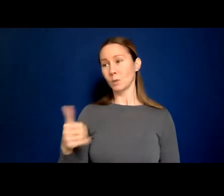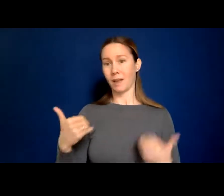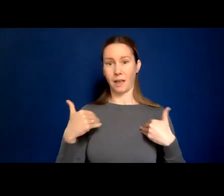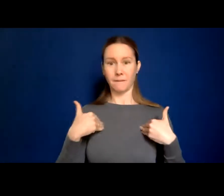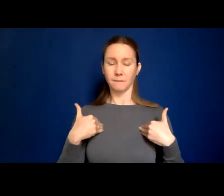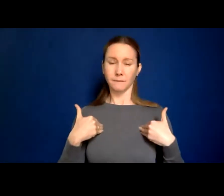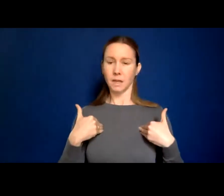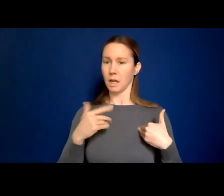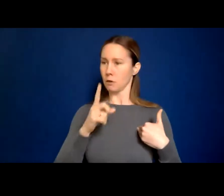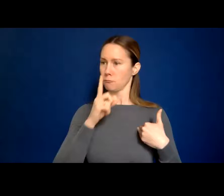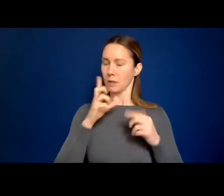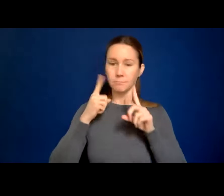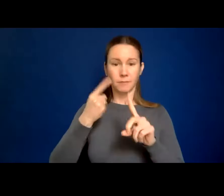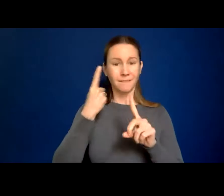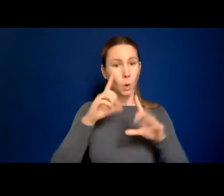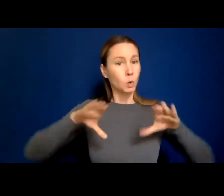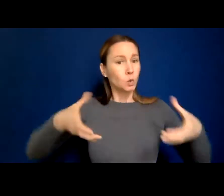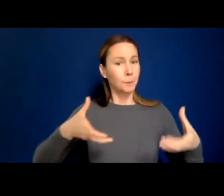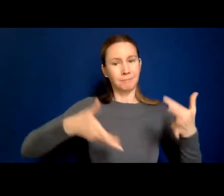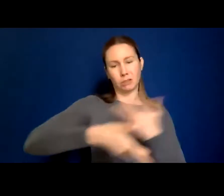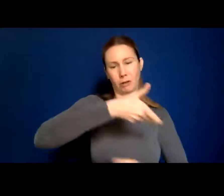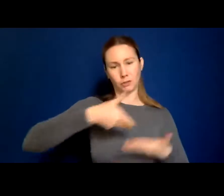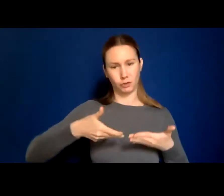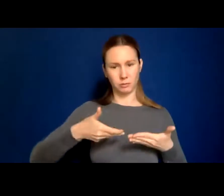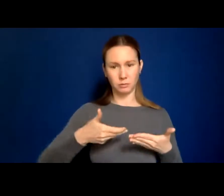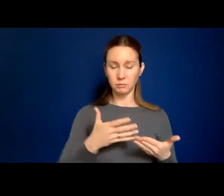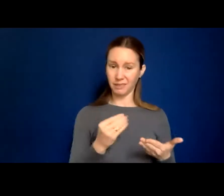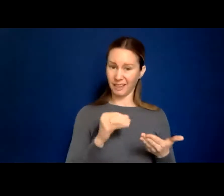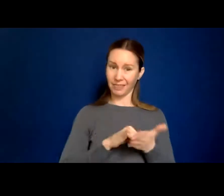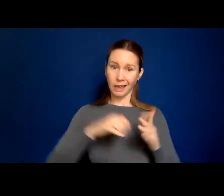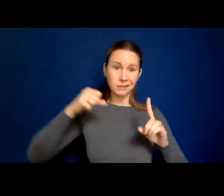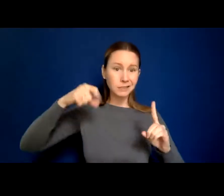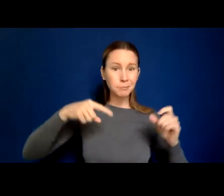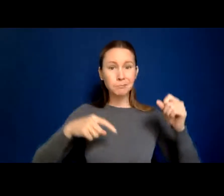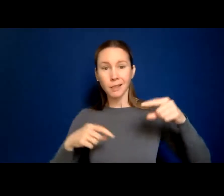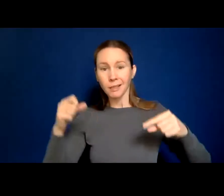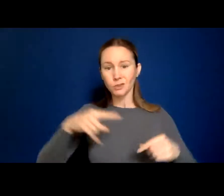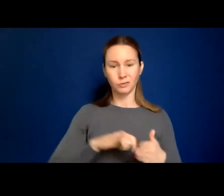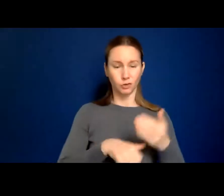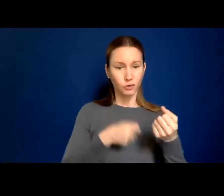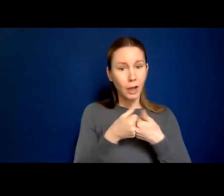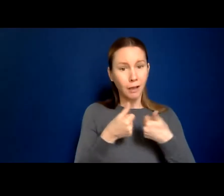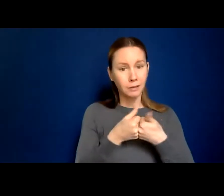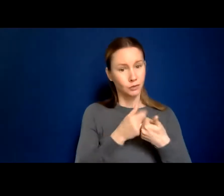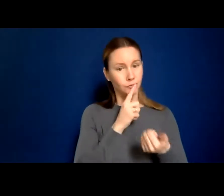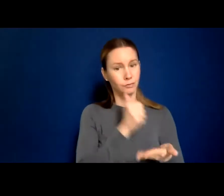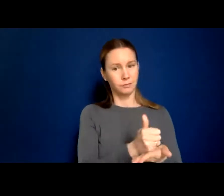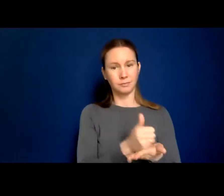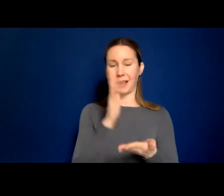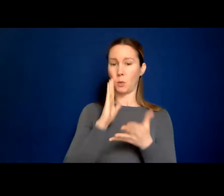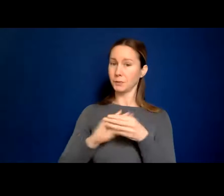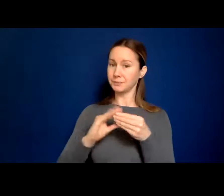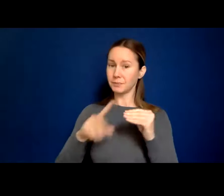group interactions and a certain level of being challenged and stimulated. And I'm gonna talk about a great program